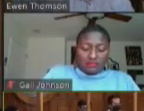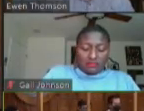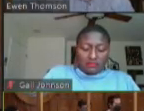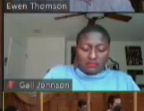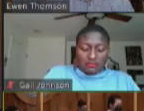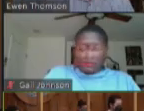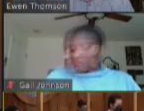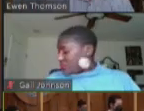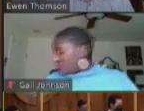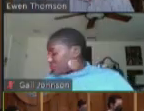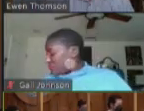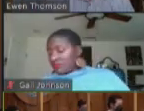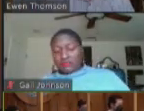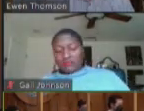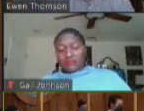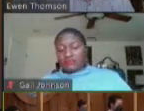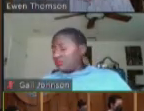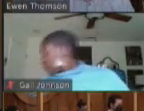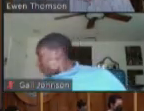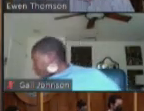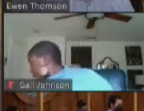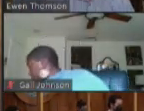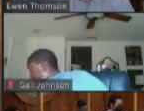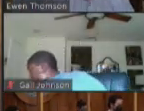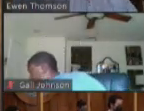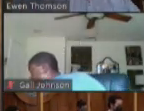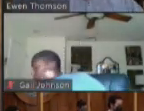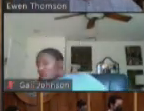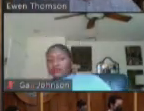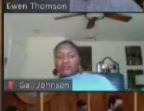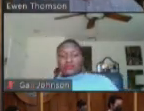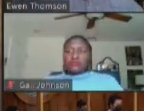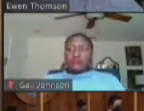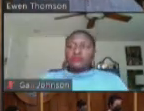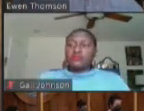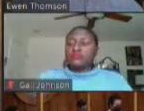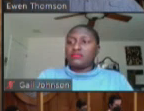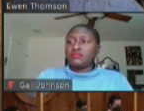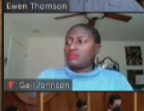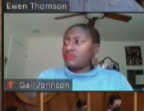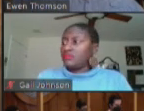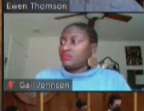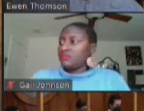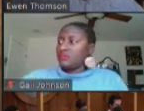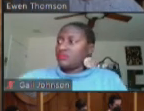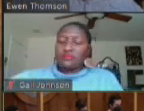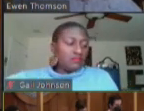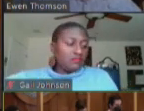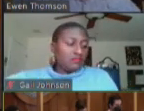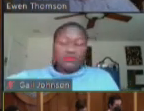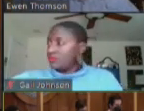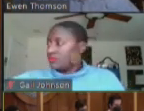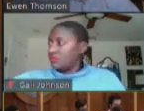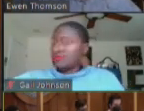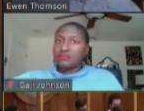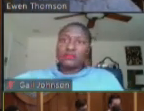members that have called in that want to speak to the motion. Thank you, Mr. Mayor. There is nobody on the line at this time. The floor is yours. Okay, thank you very much. I'm